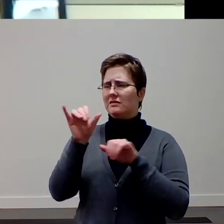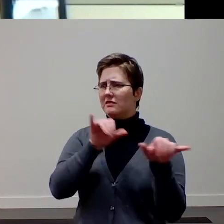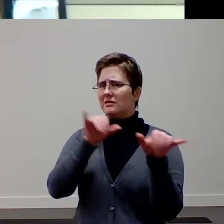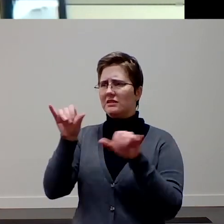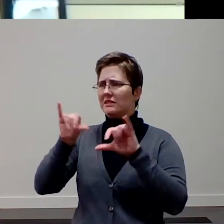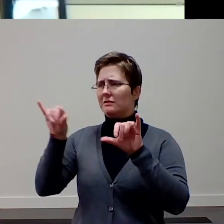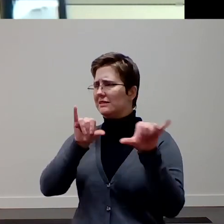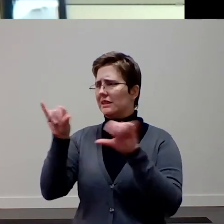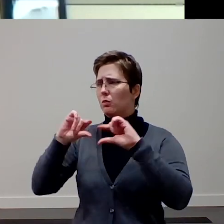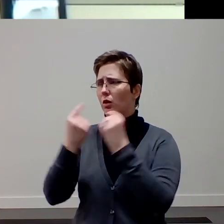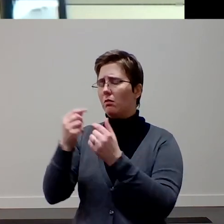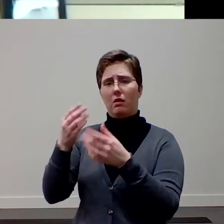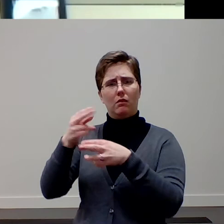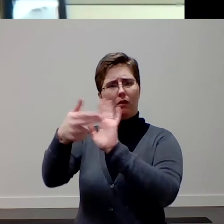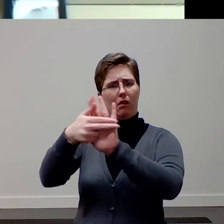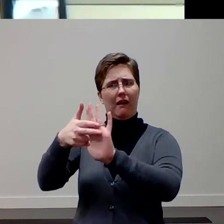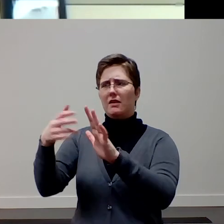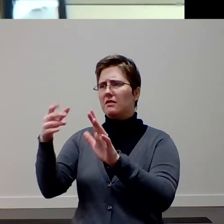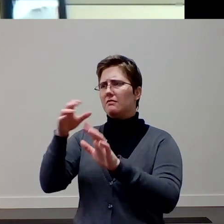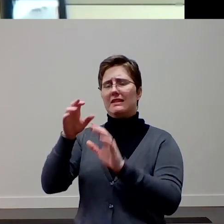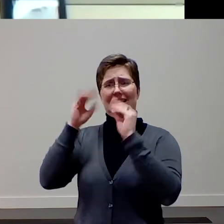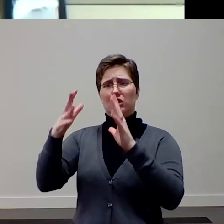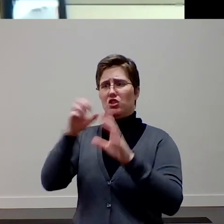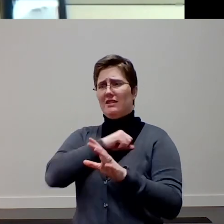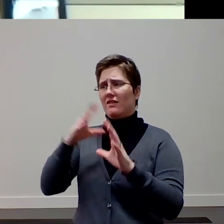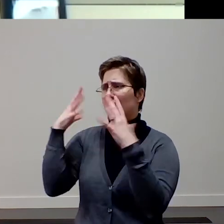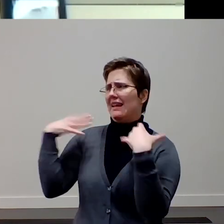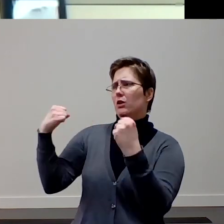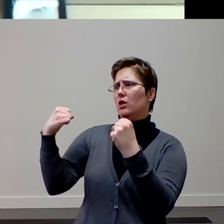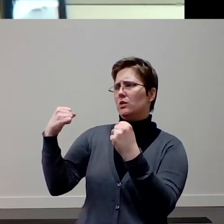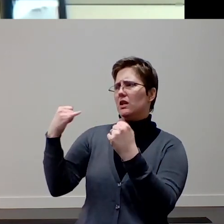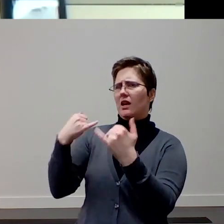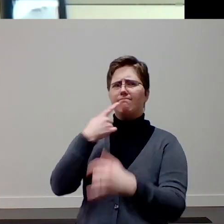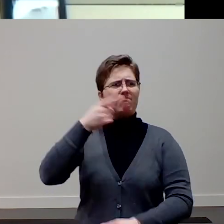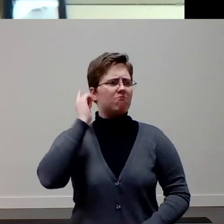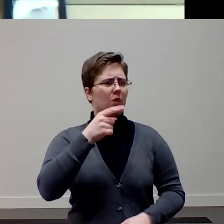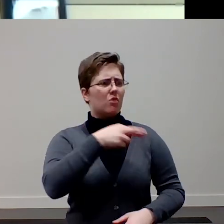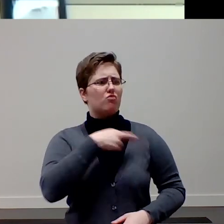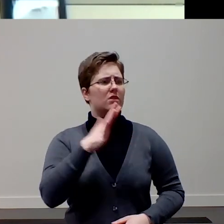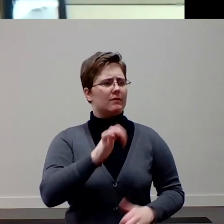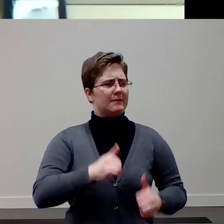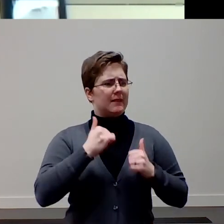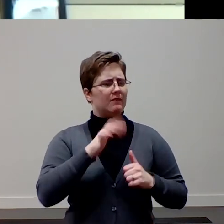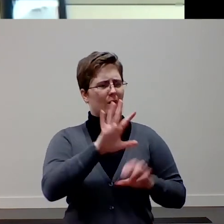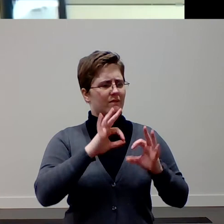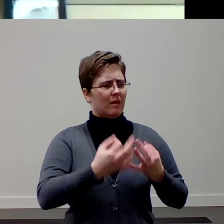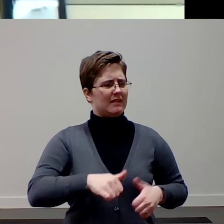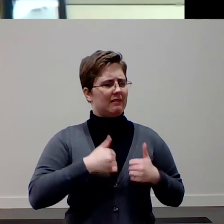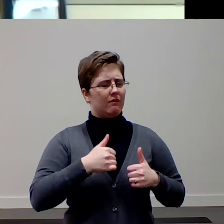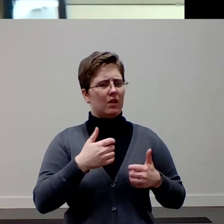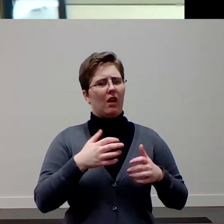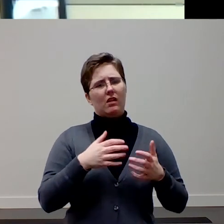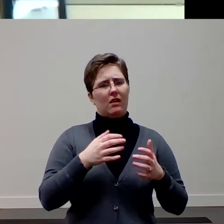time simulations were run, and it was, I don't think it officially ever got proposed, but when they're looking at proposing